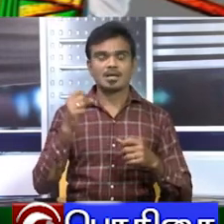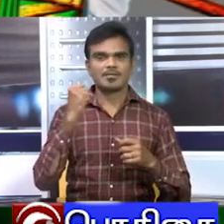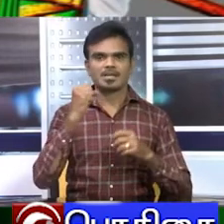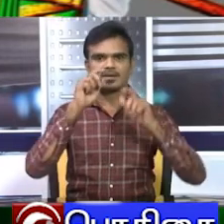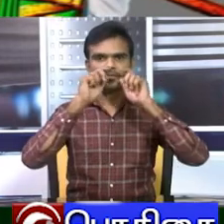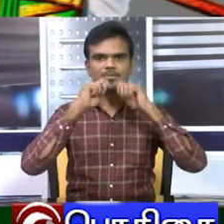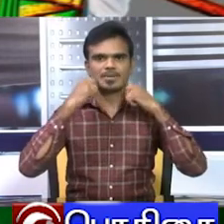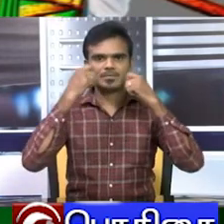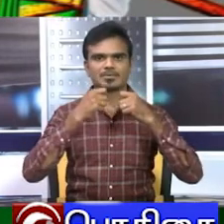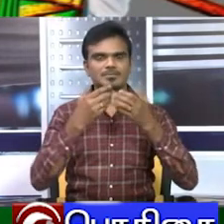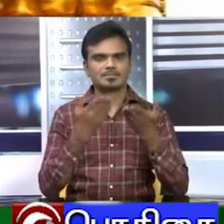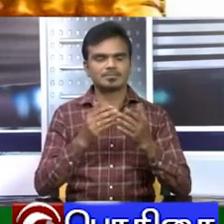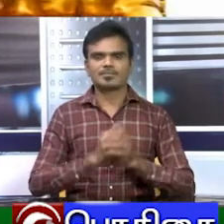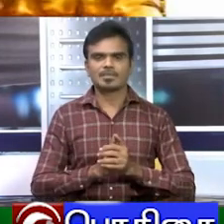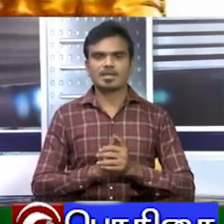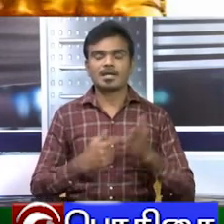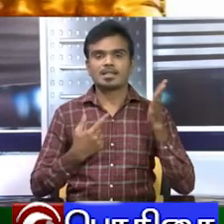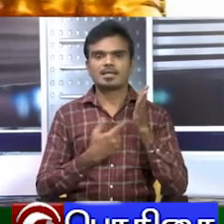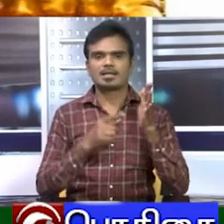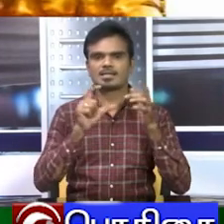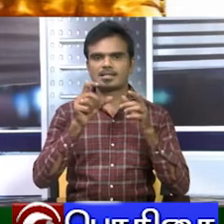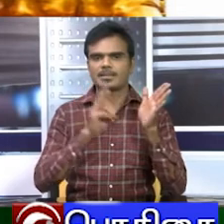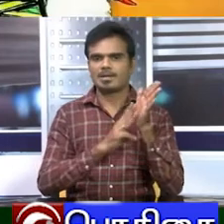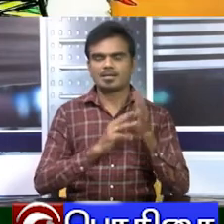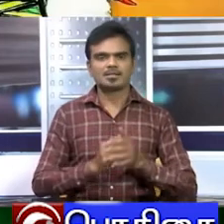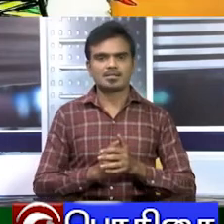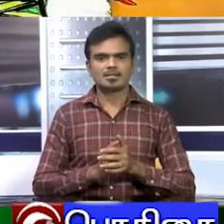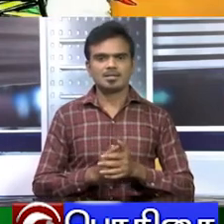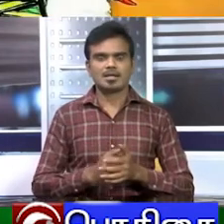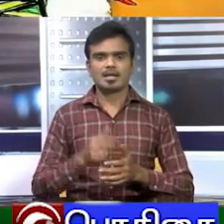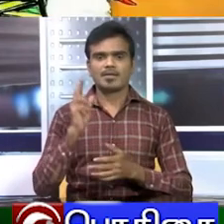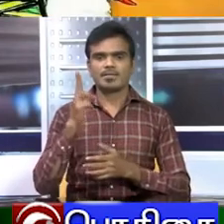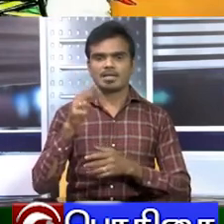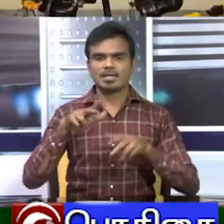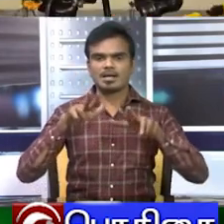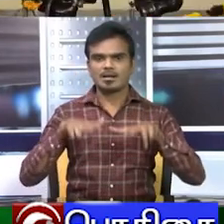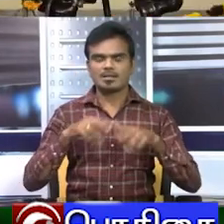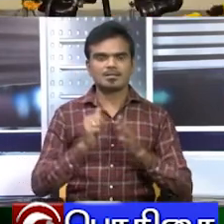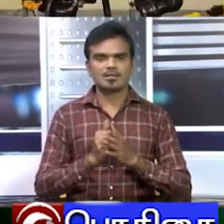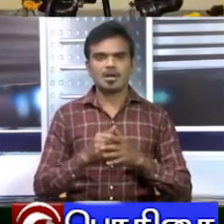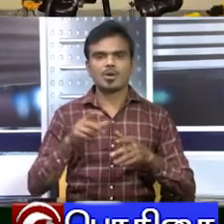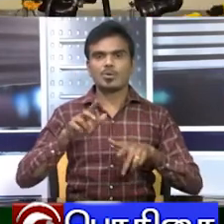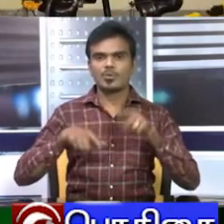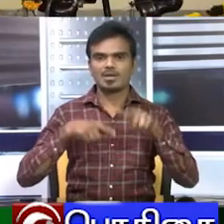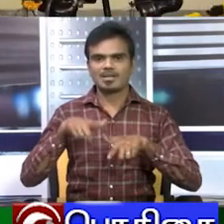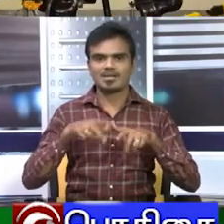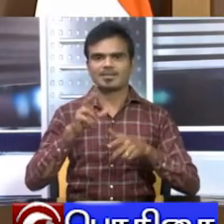Pandya Kattaboman, Dhiran Chinnamalai, Venni Kaladi, Ondi Viran,